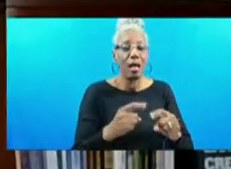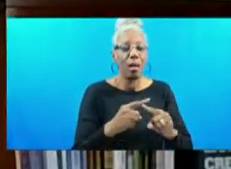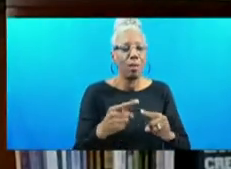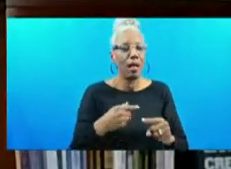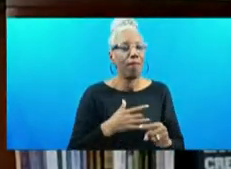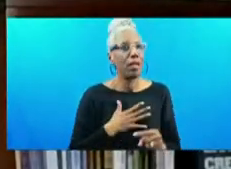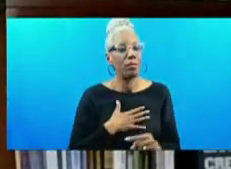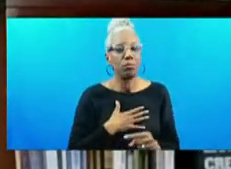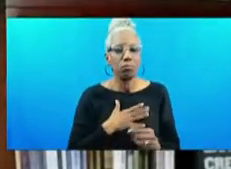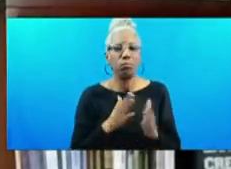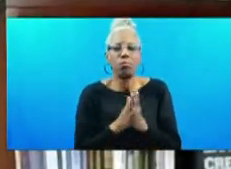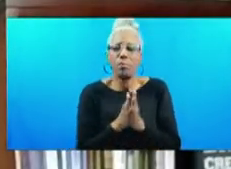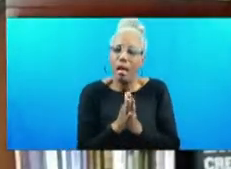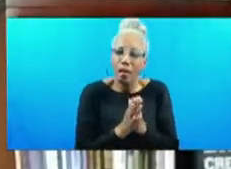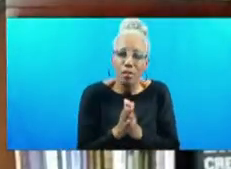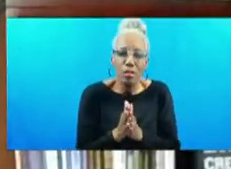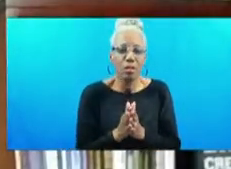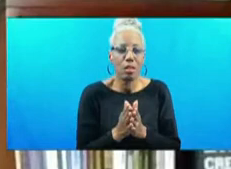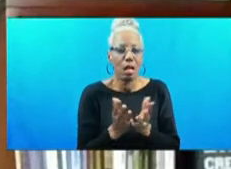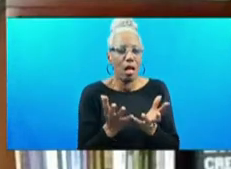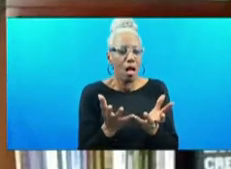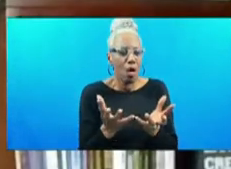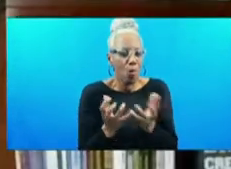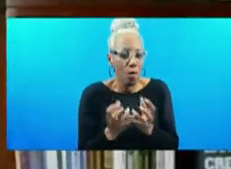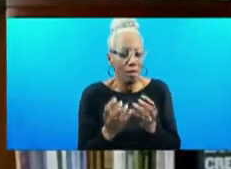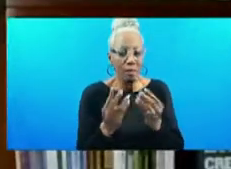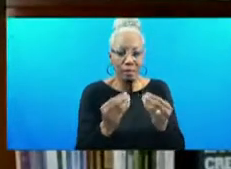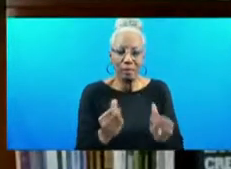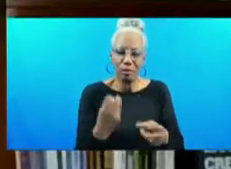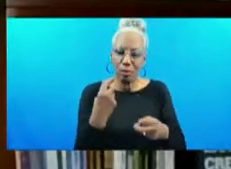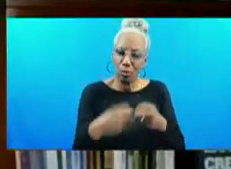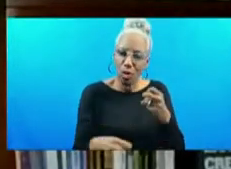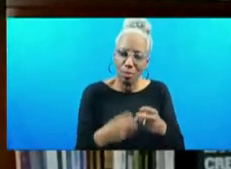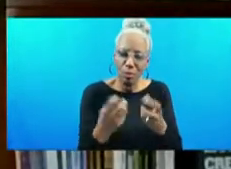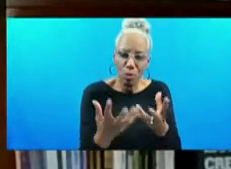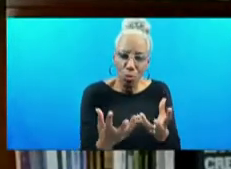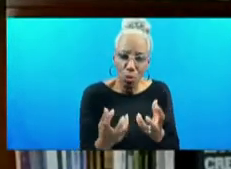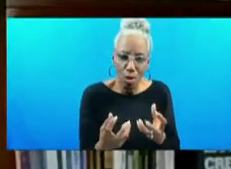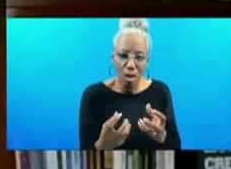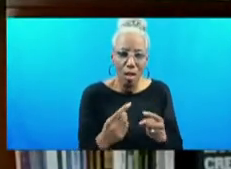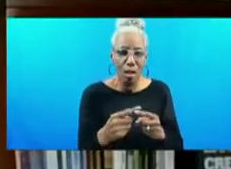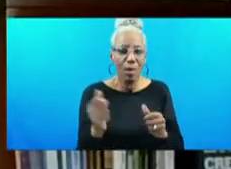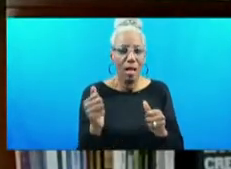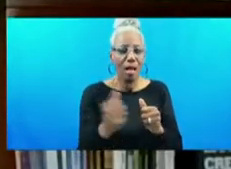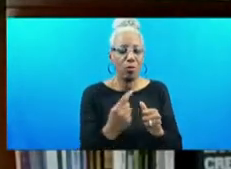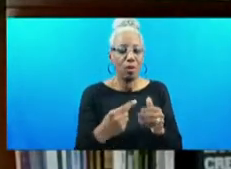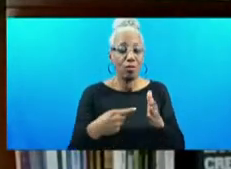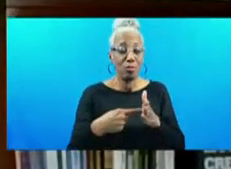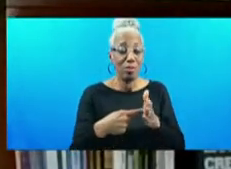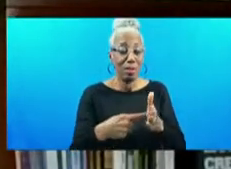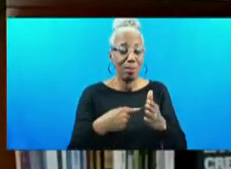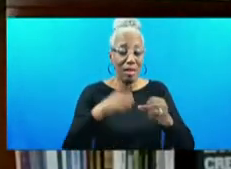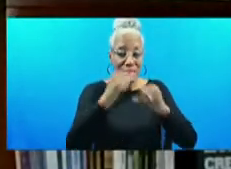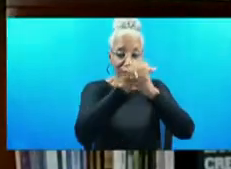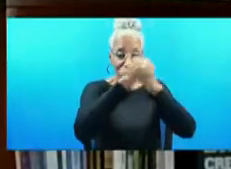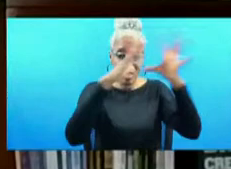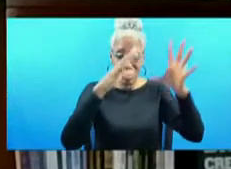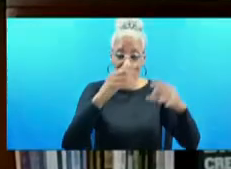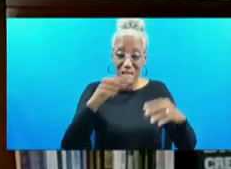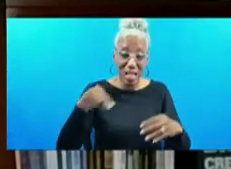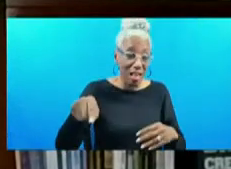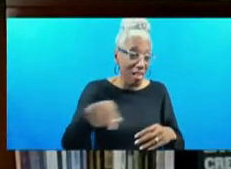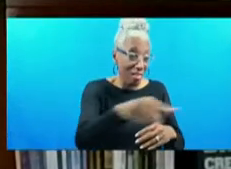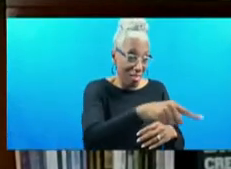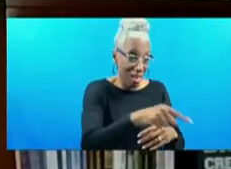I am desperate to get these problems solved, everybody who represents my vision have to feel the exact same way. So I was sitting here